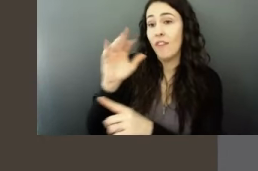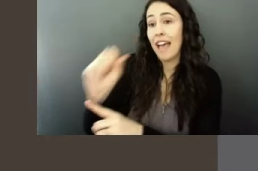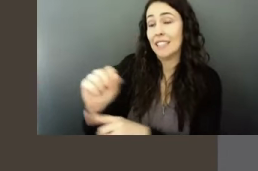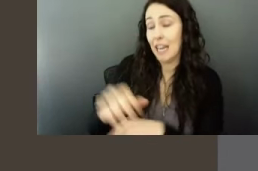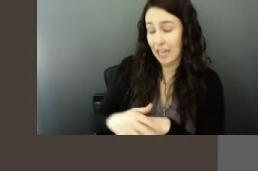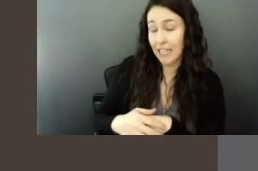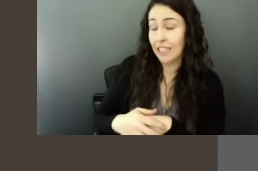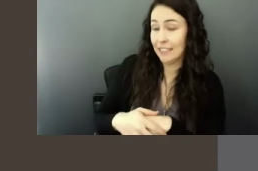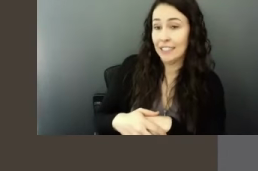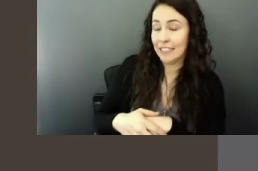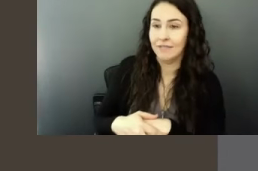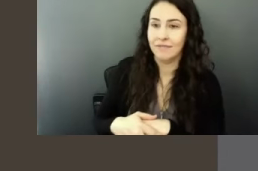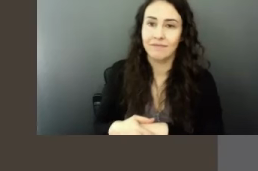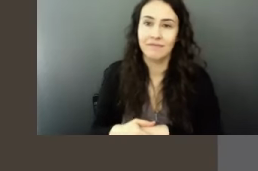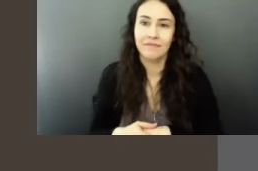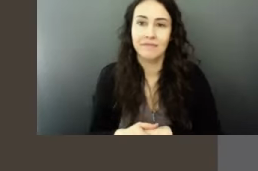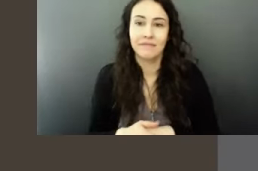Okay.